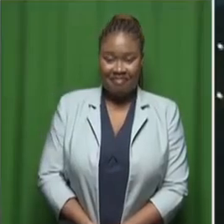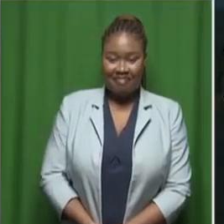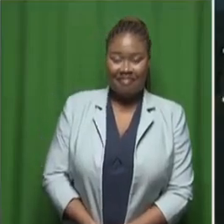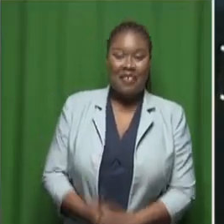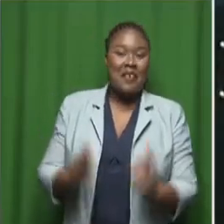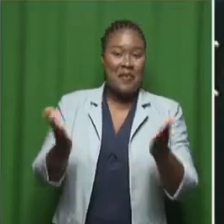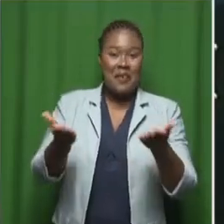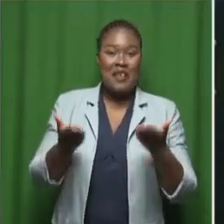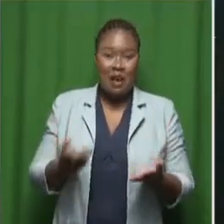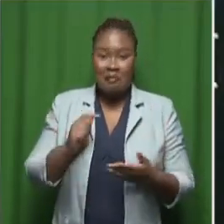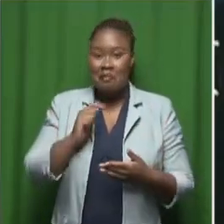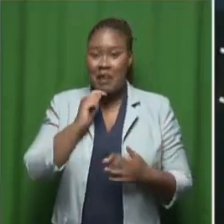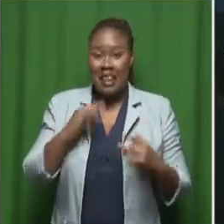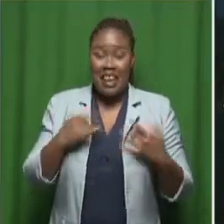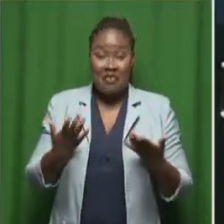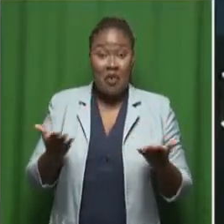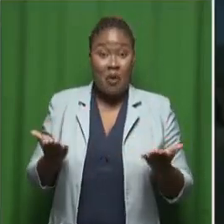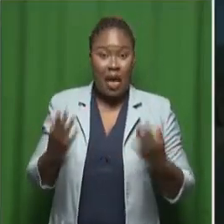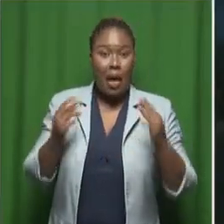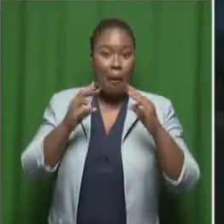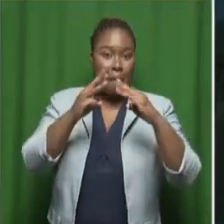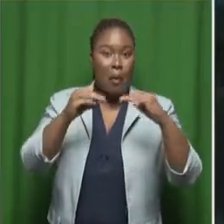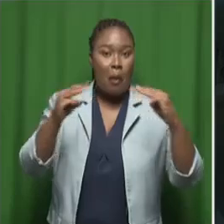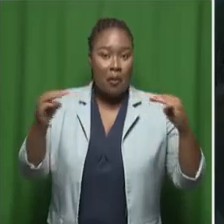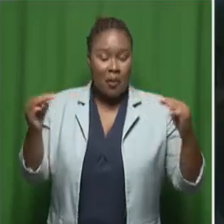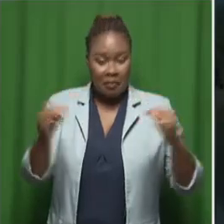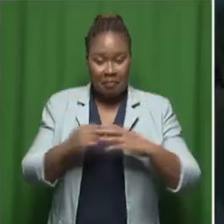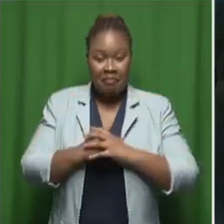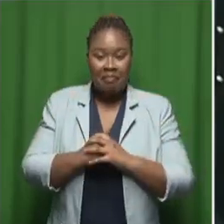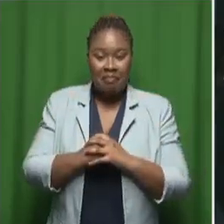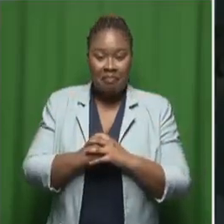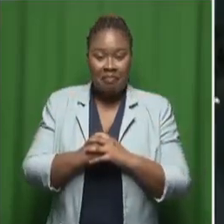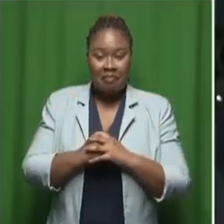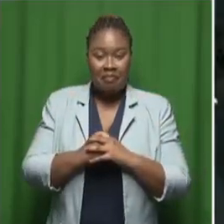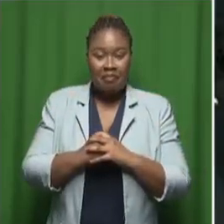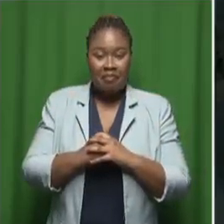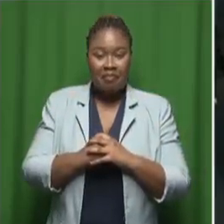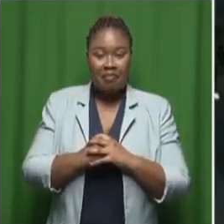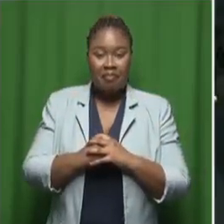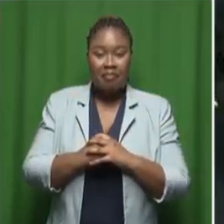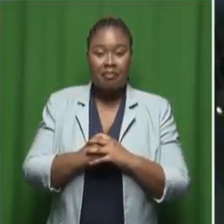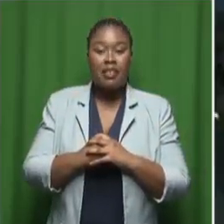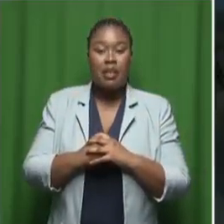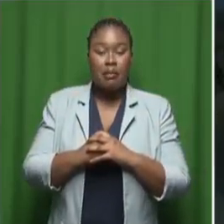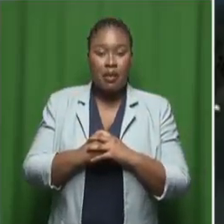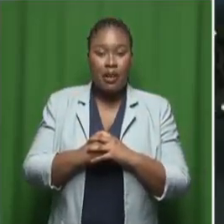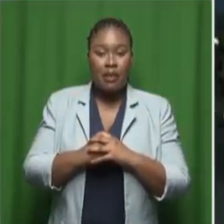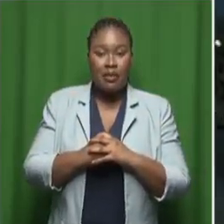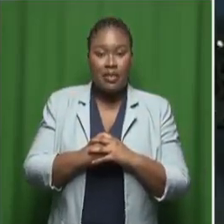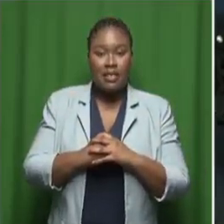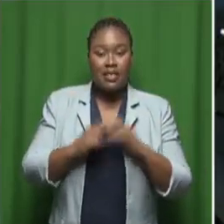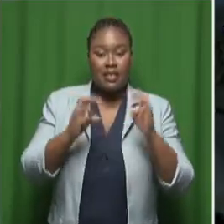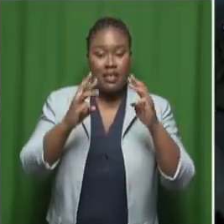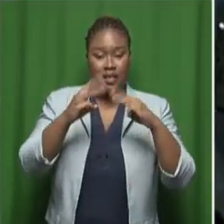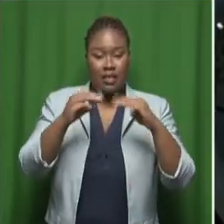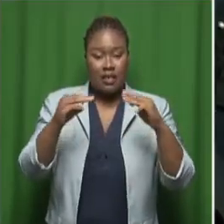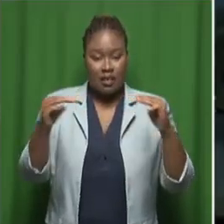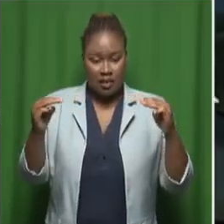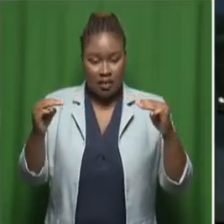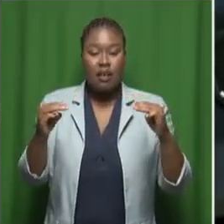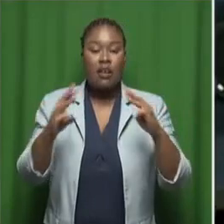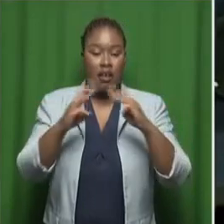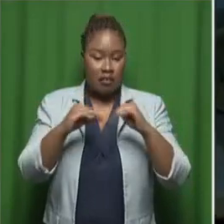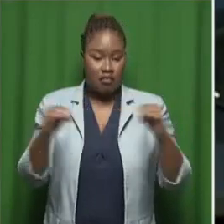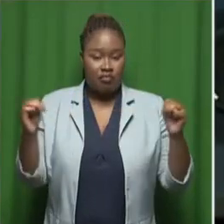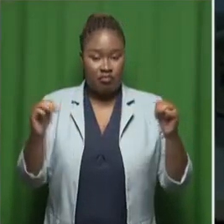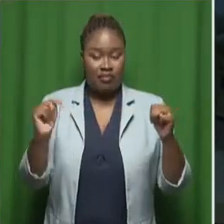And welcome back to Mangaung, and we are of course in the city of Bloemfontein in the Mangaung Metro. It is the city of roses.